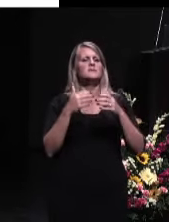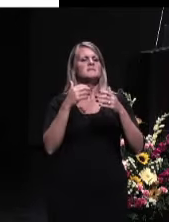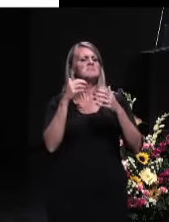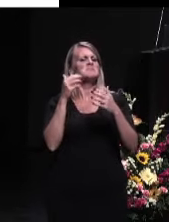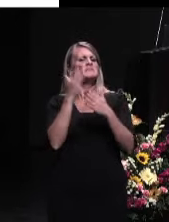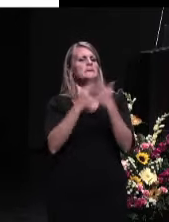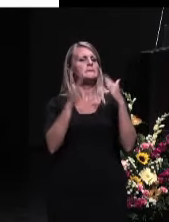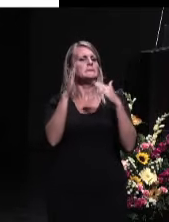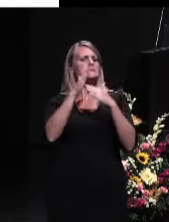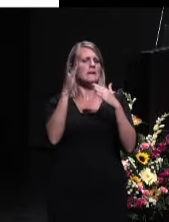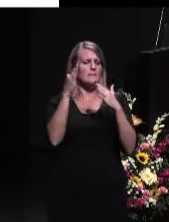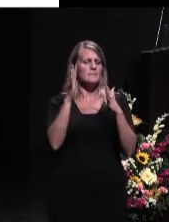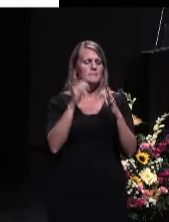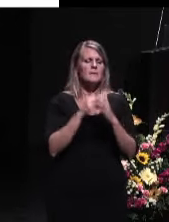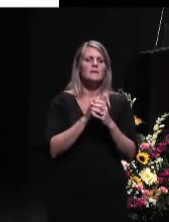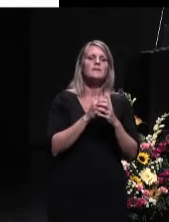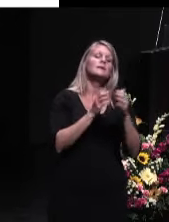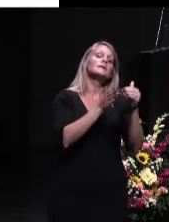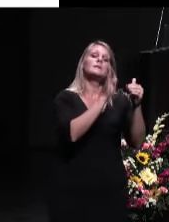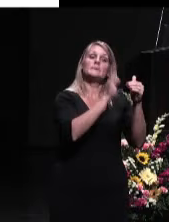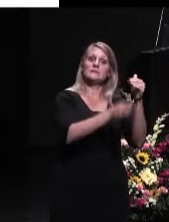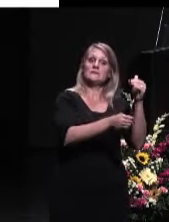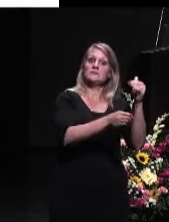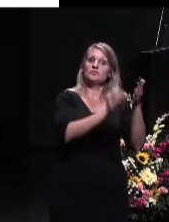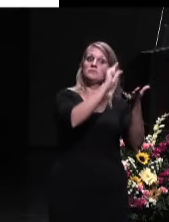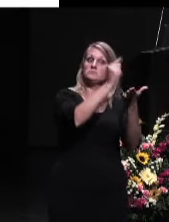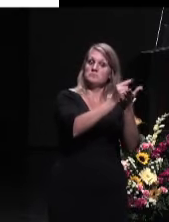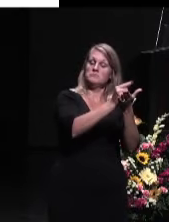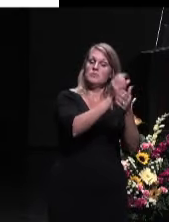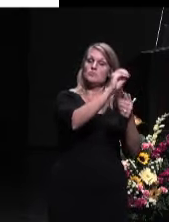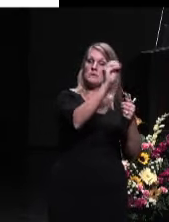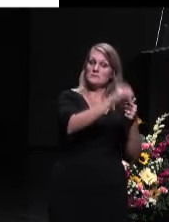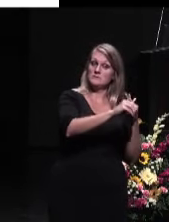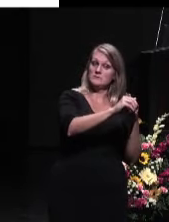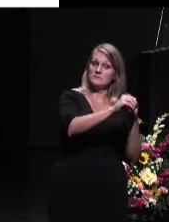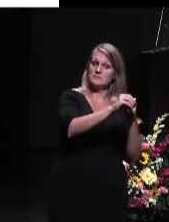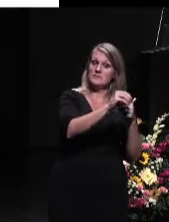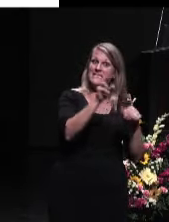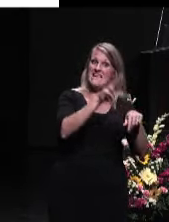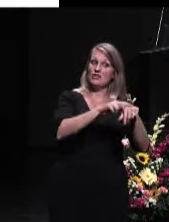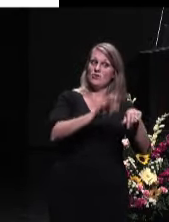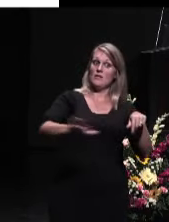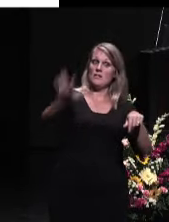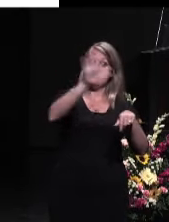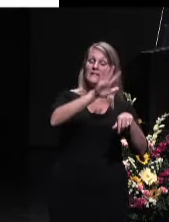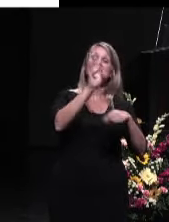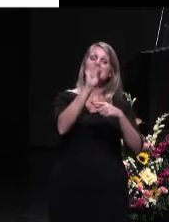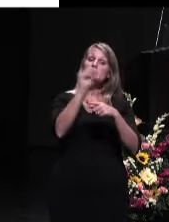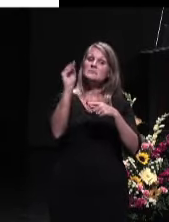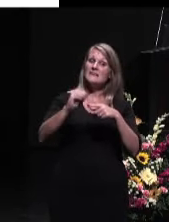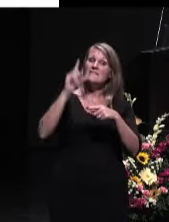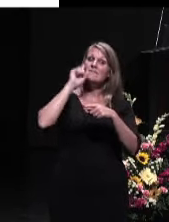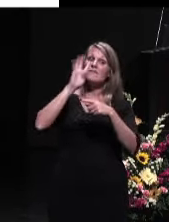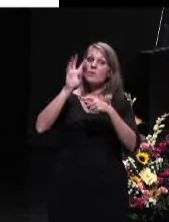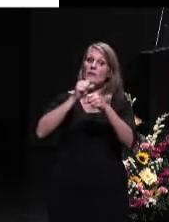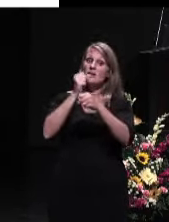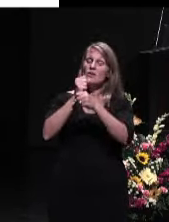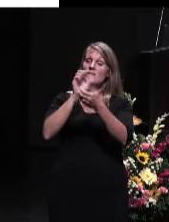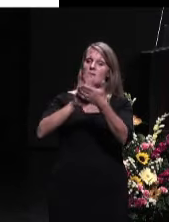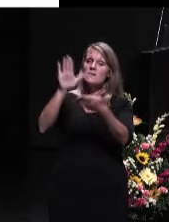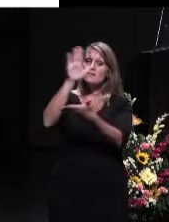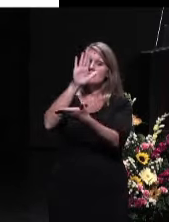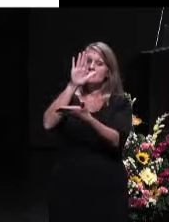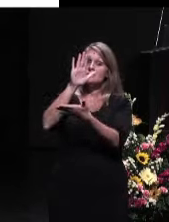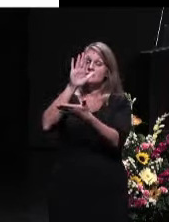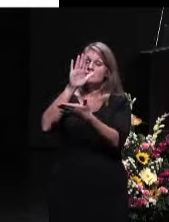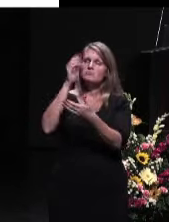Completion rates across the country, nationally, are 60% for four-year public institutions. Think about that for a